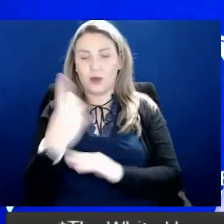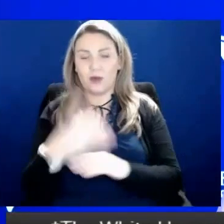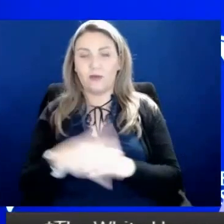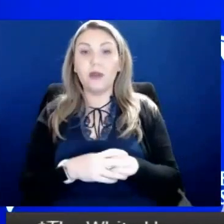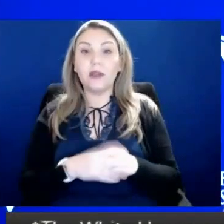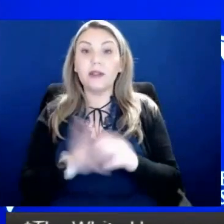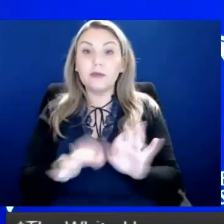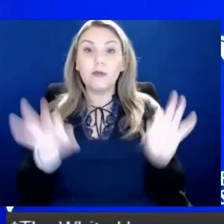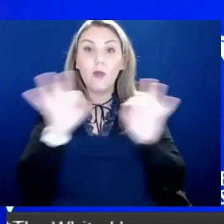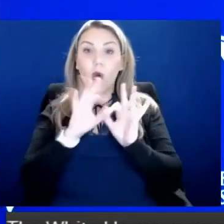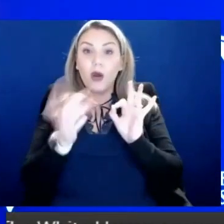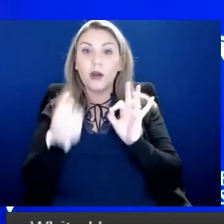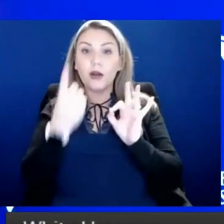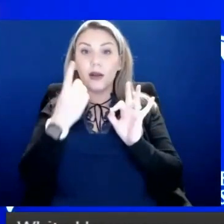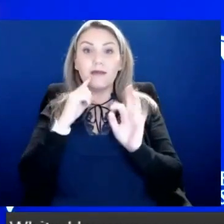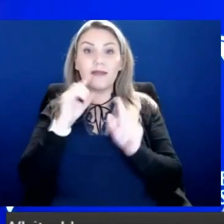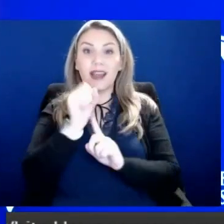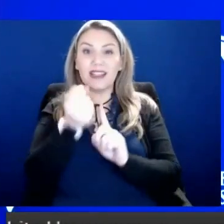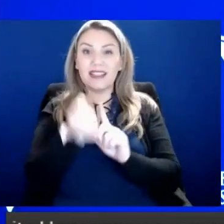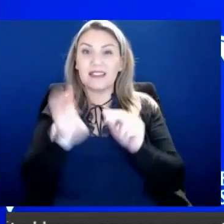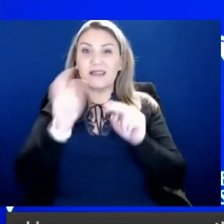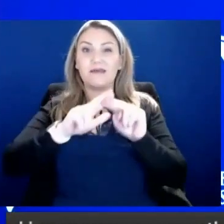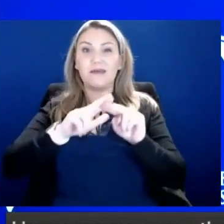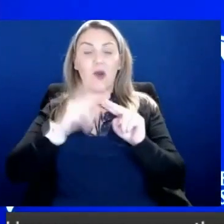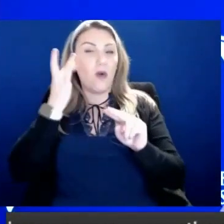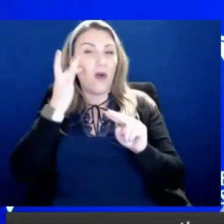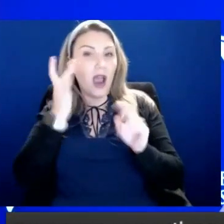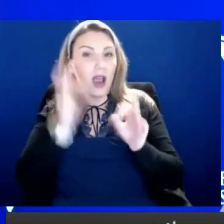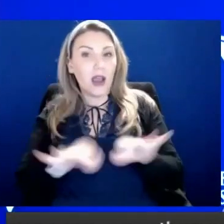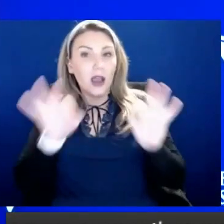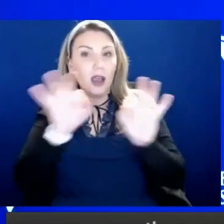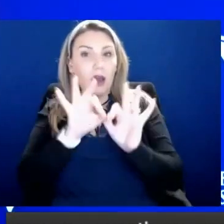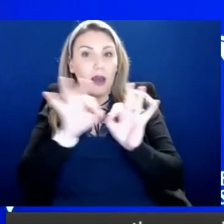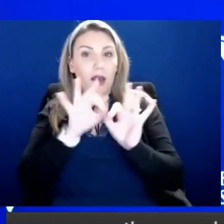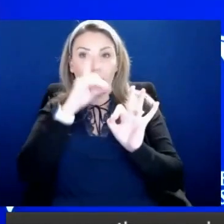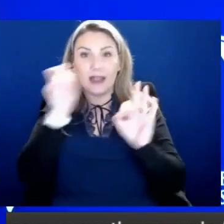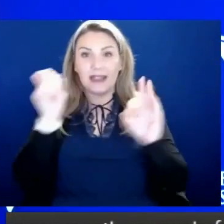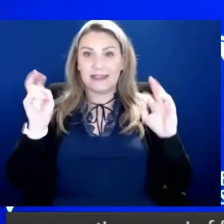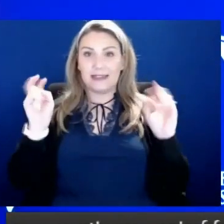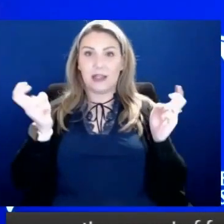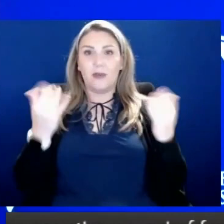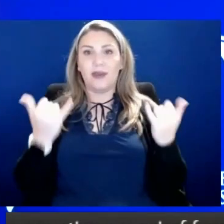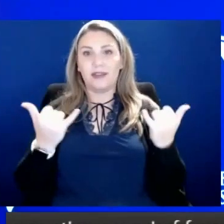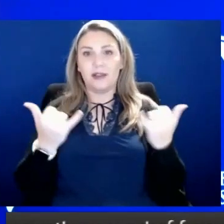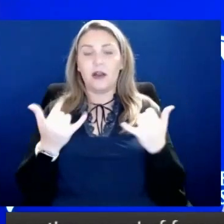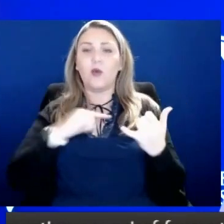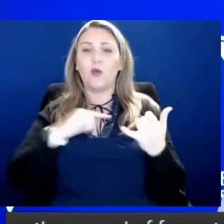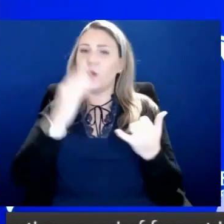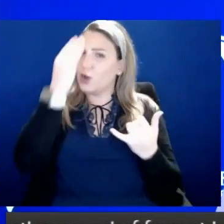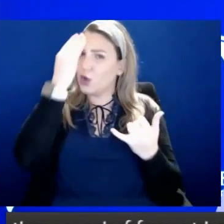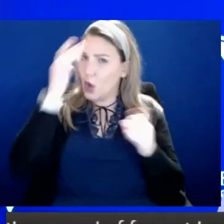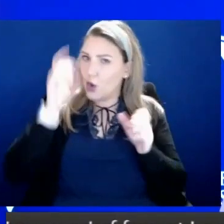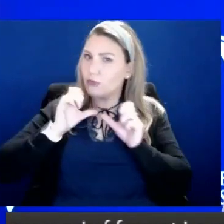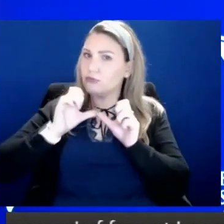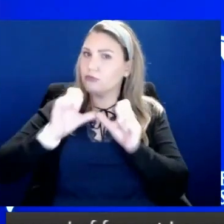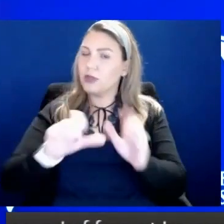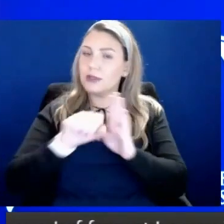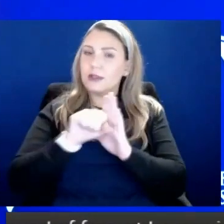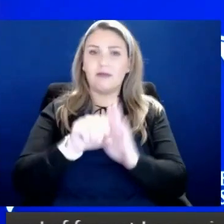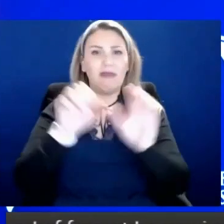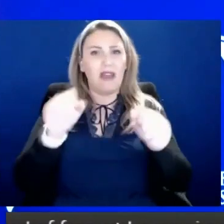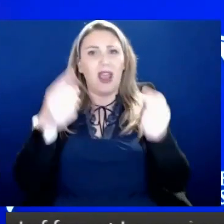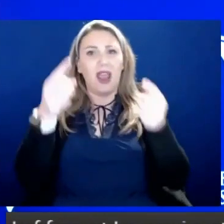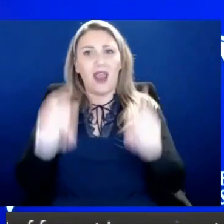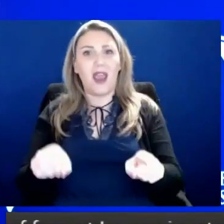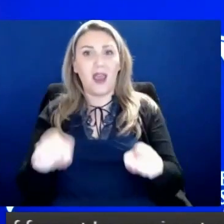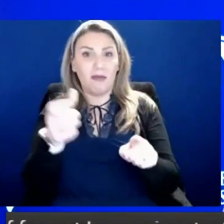understand cases are going up. Why is that important? Because of our topic today. We know that long haul syndrome, long COVID, can occur even in patients who don't